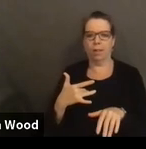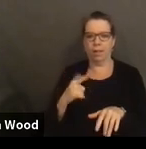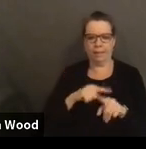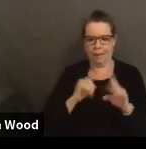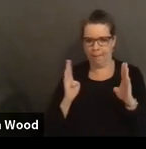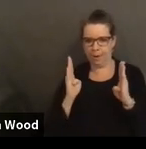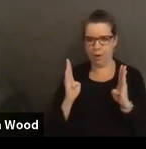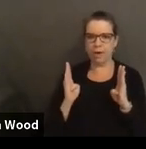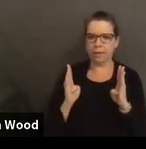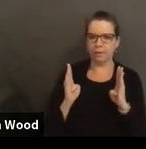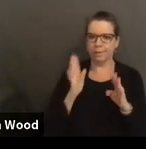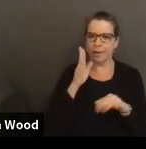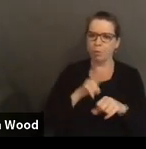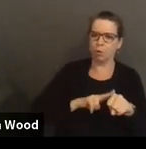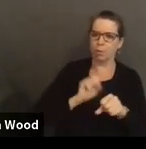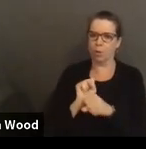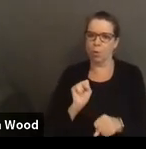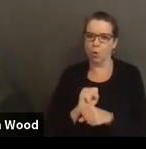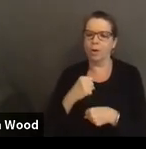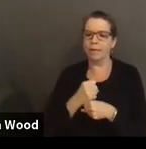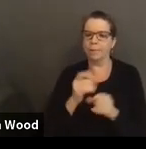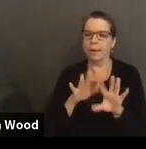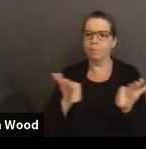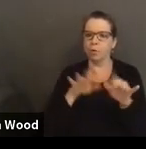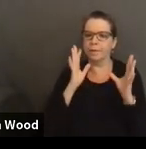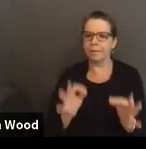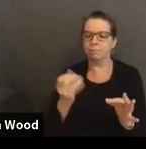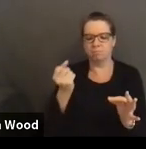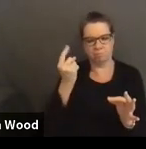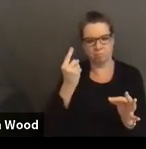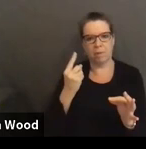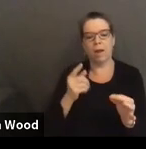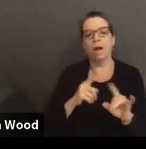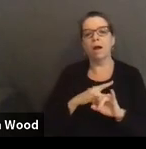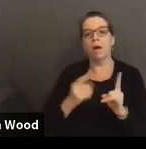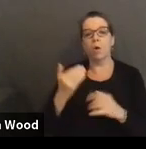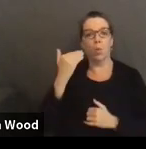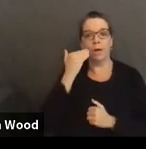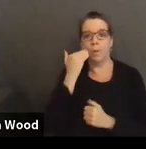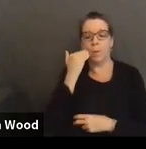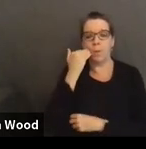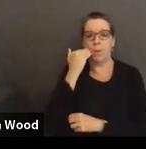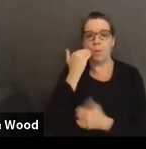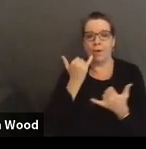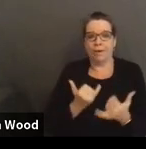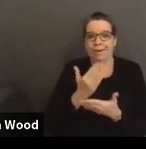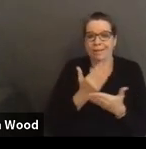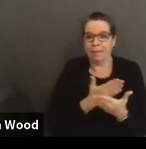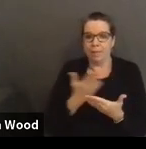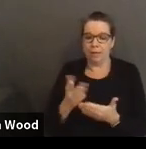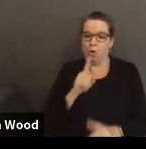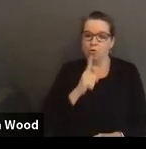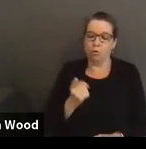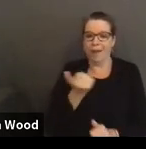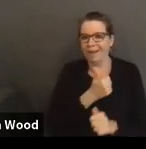you would be working to make these important decisions. But we know some things that are true about any